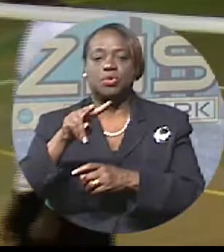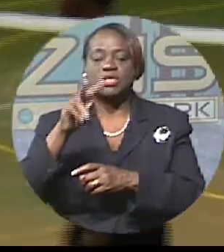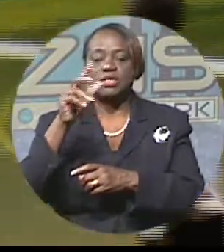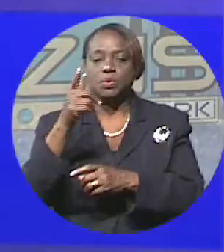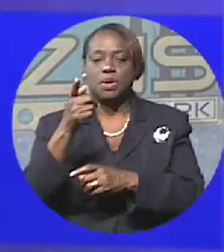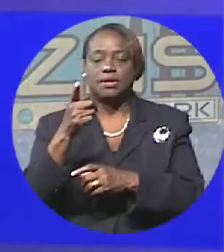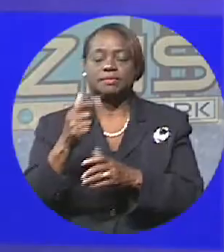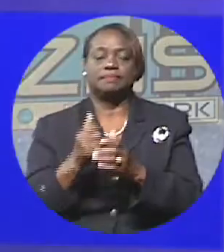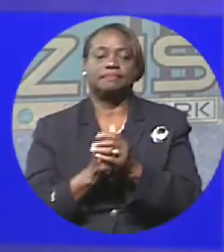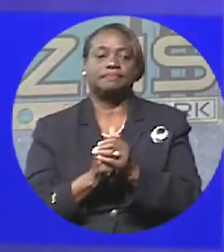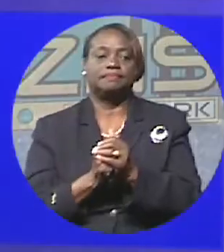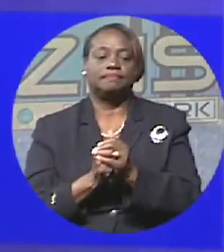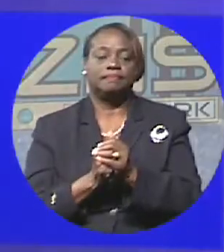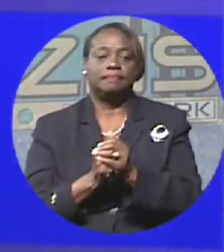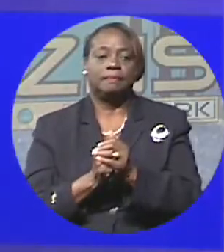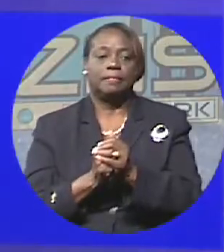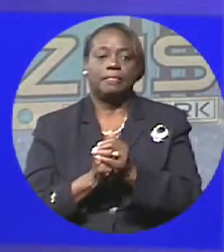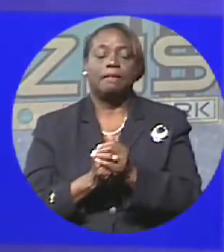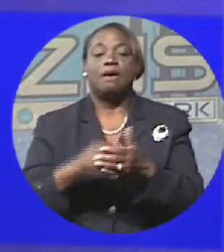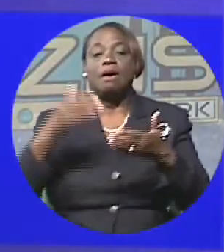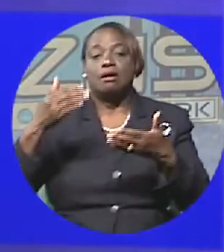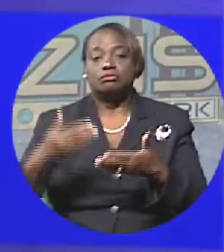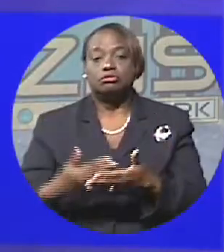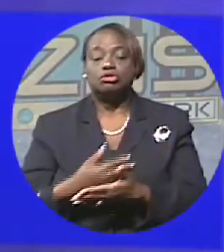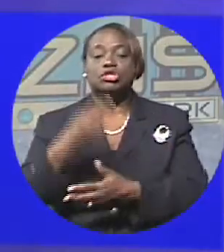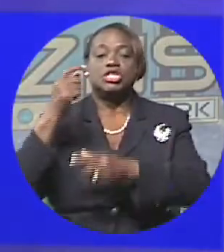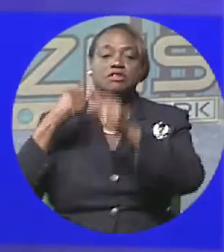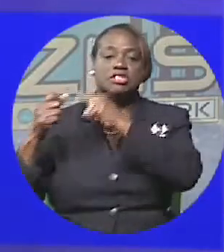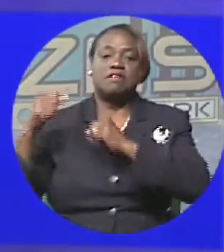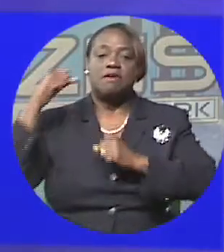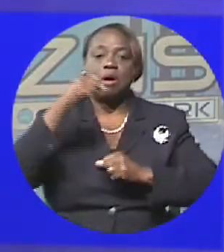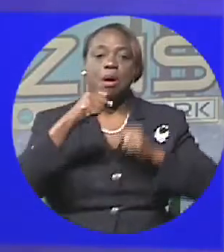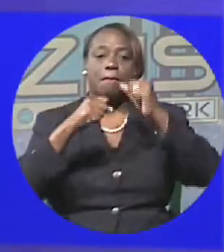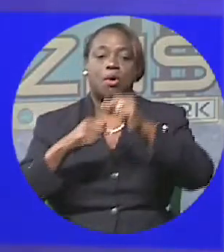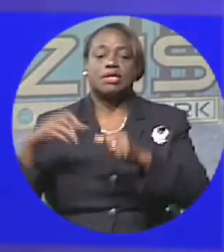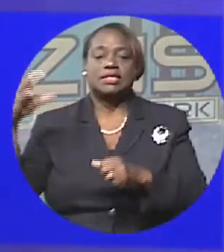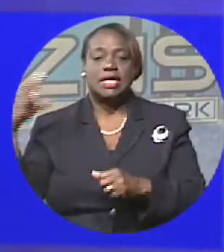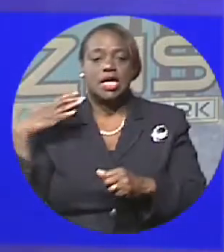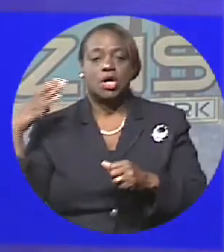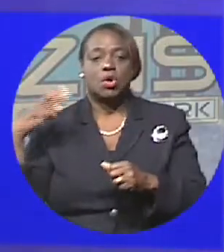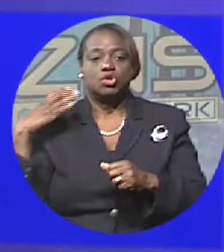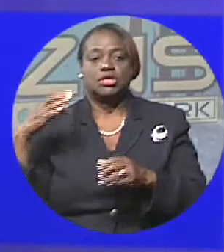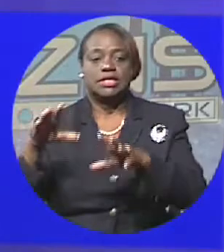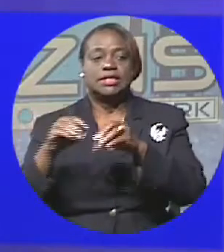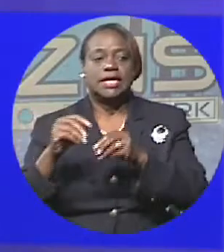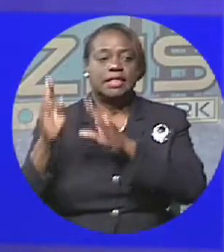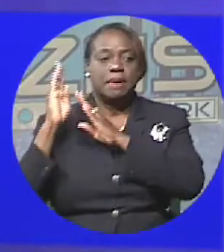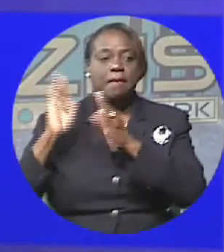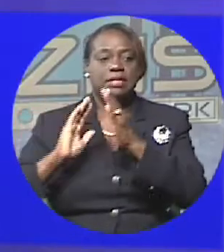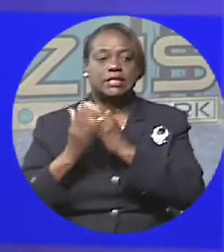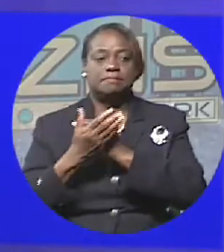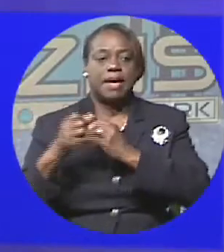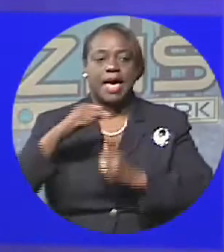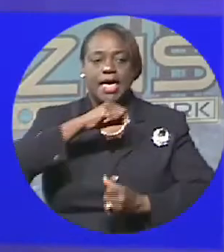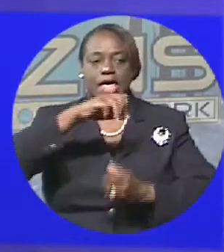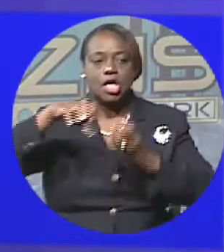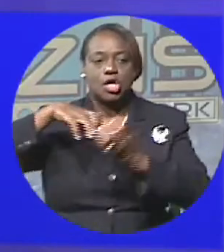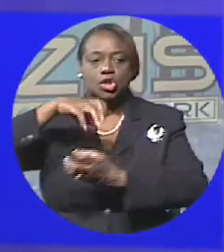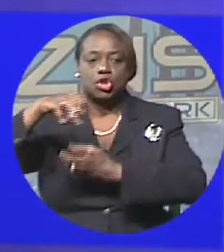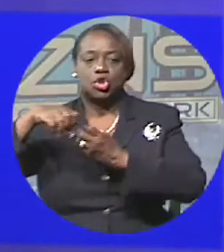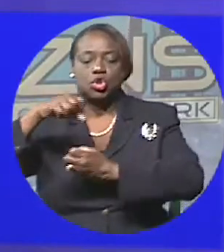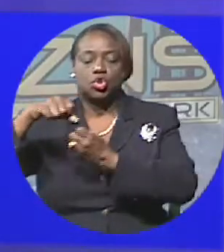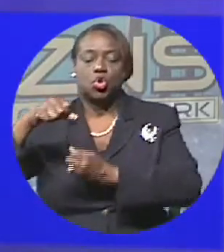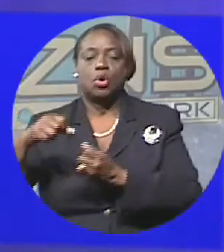25-21. A new generation of amateur boxing coaches getting ready to take the Bahamas by storm. Tonight, Charles